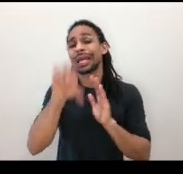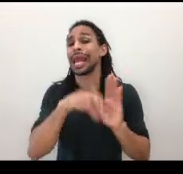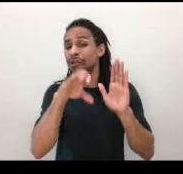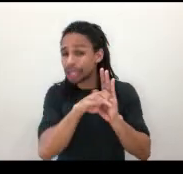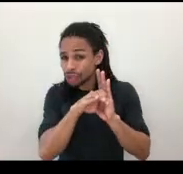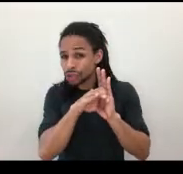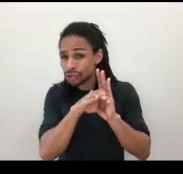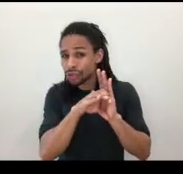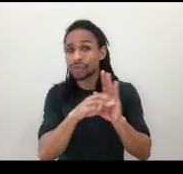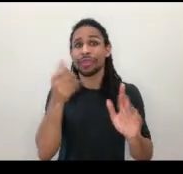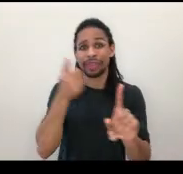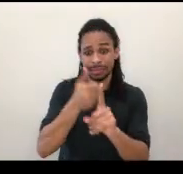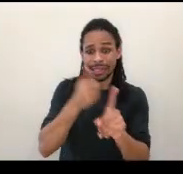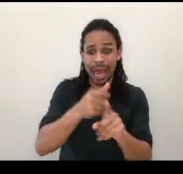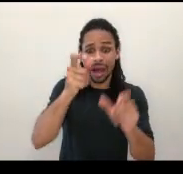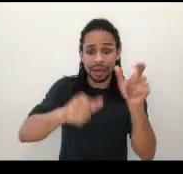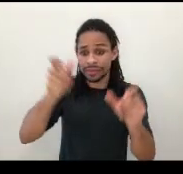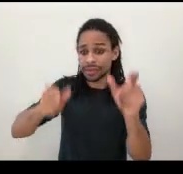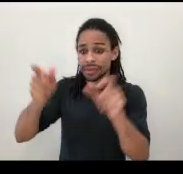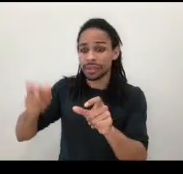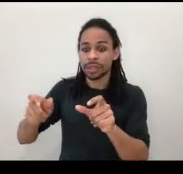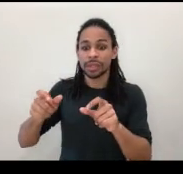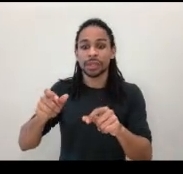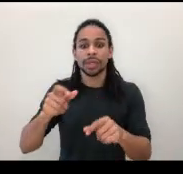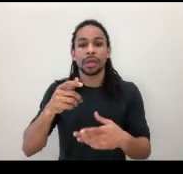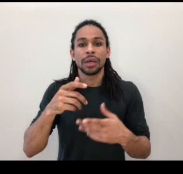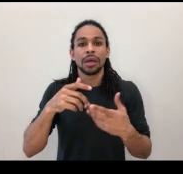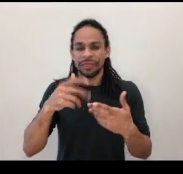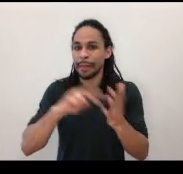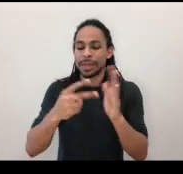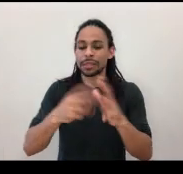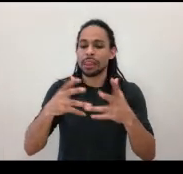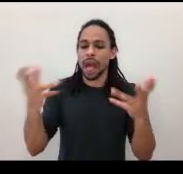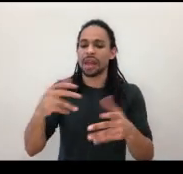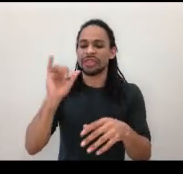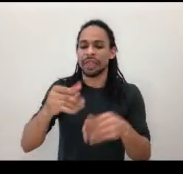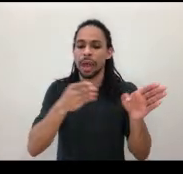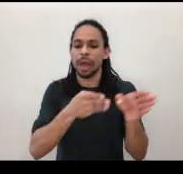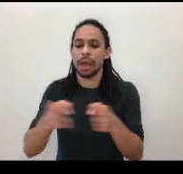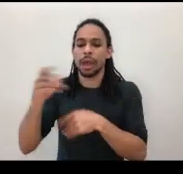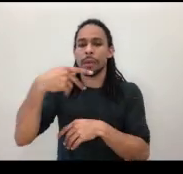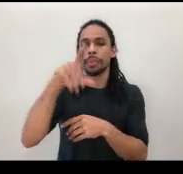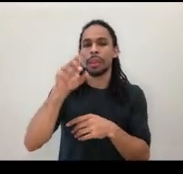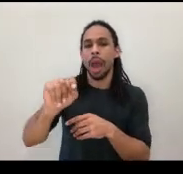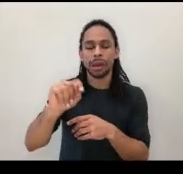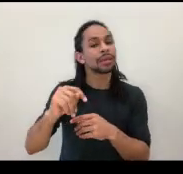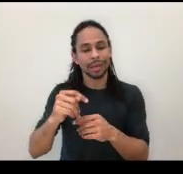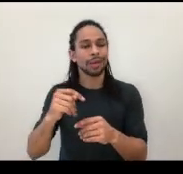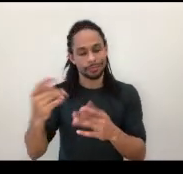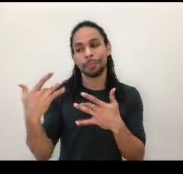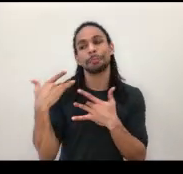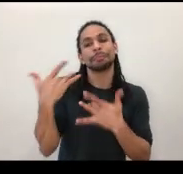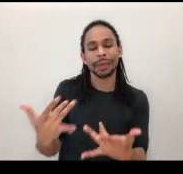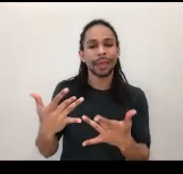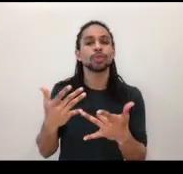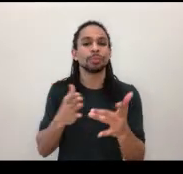When you have disabled characters in a show, so much of the plot is driven by